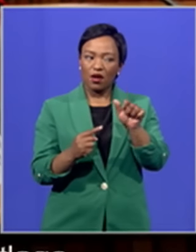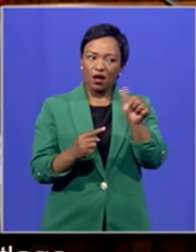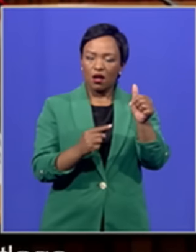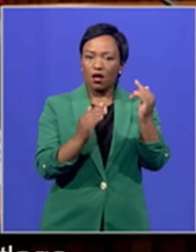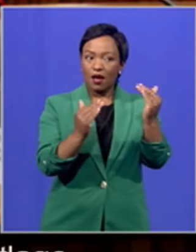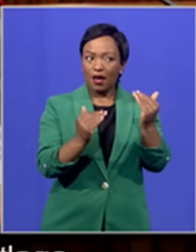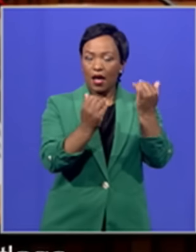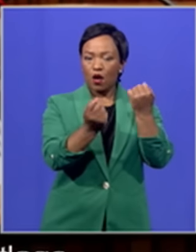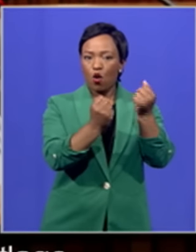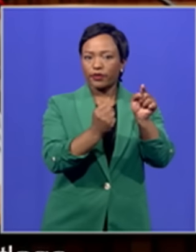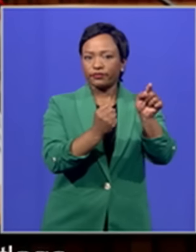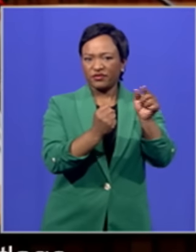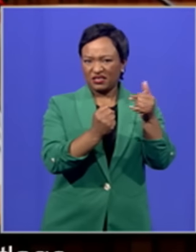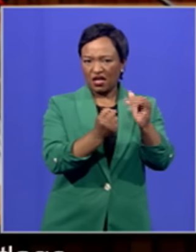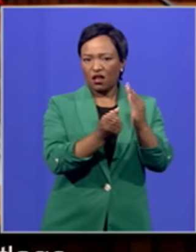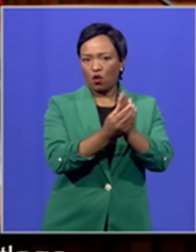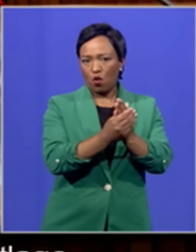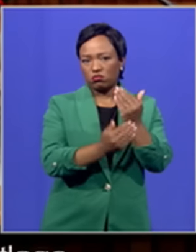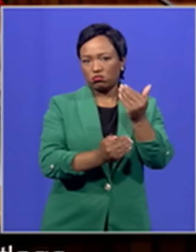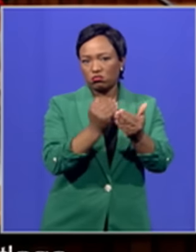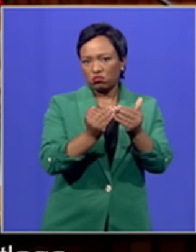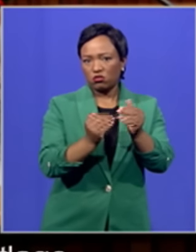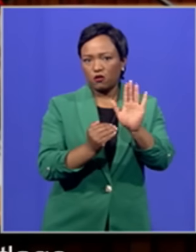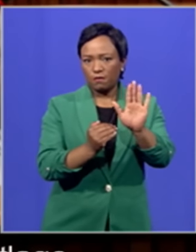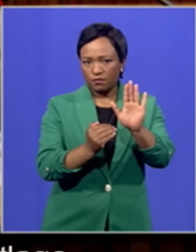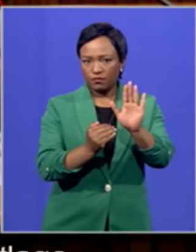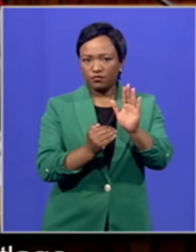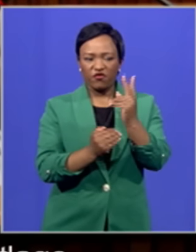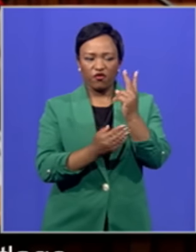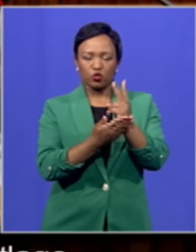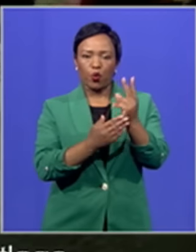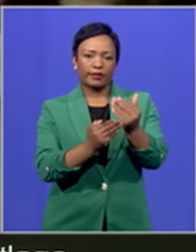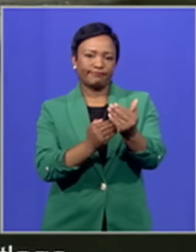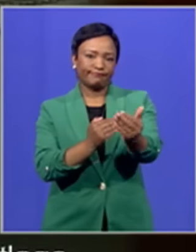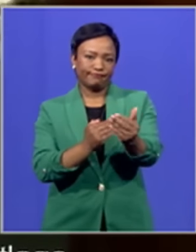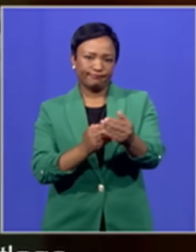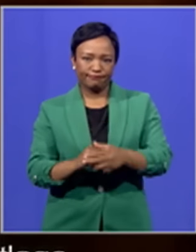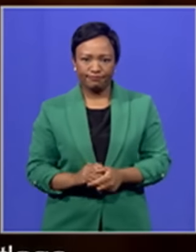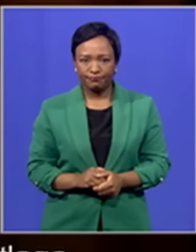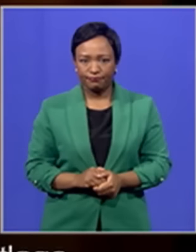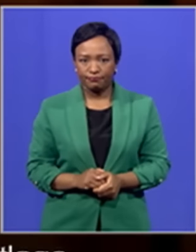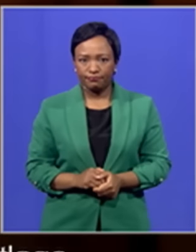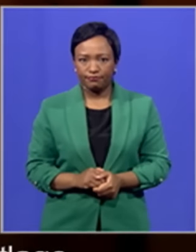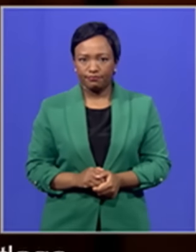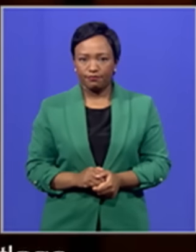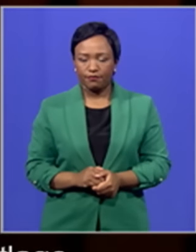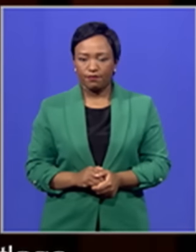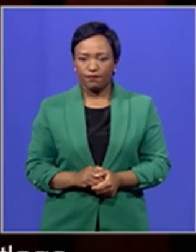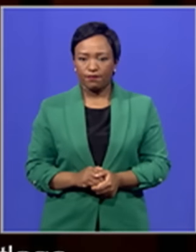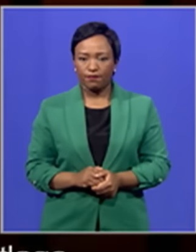ya Thohoyandou yeo e ditšego ka Waterval tekano ya dibeke tše pedi tšeo di tlago.